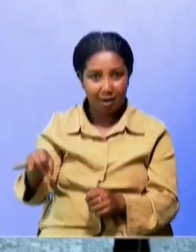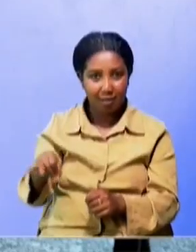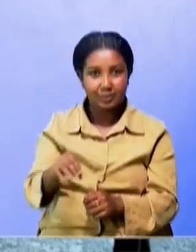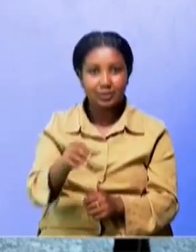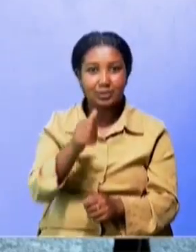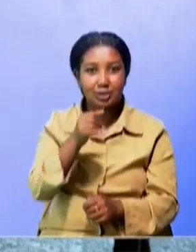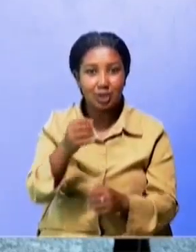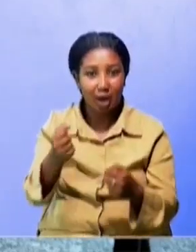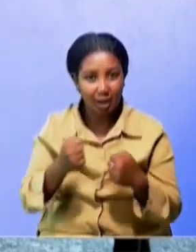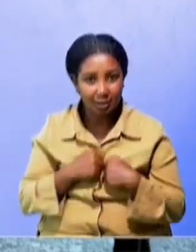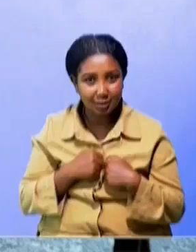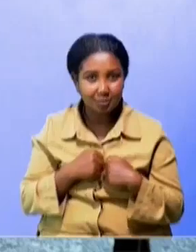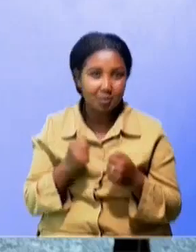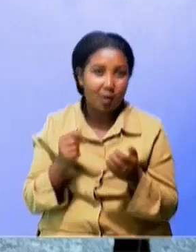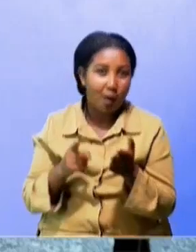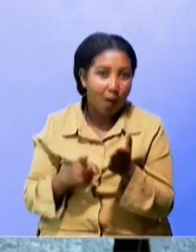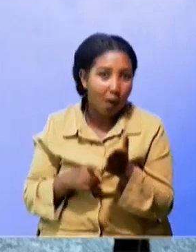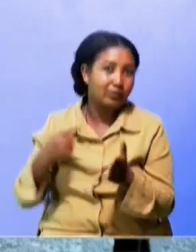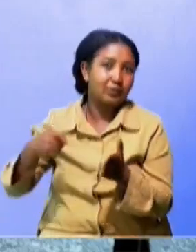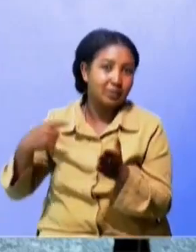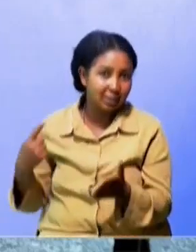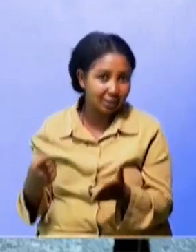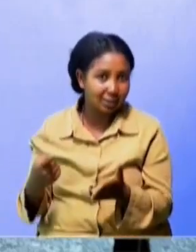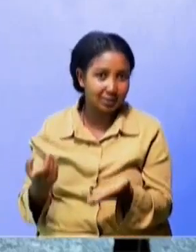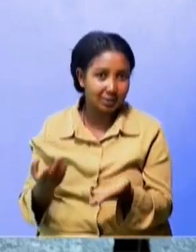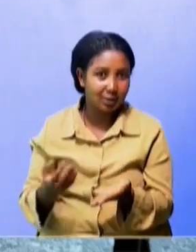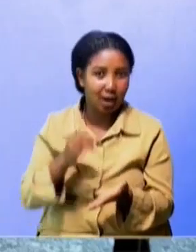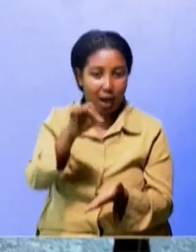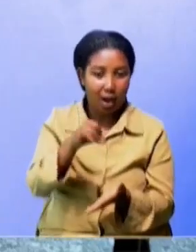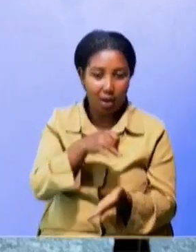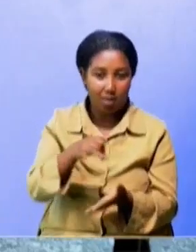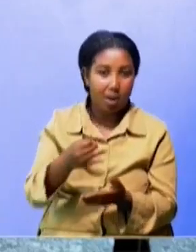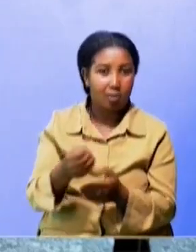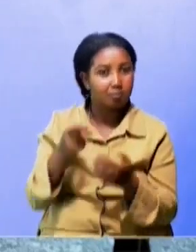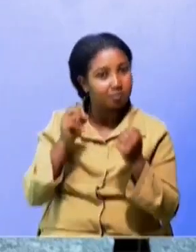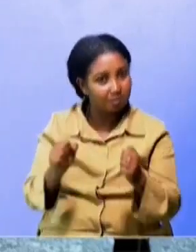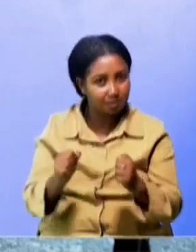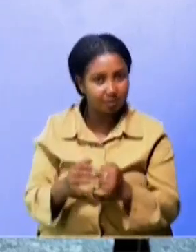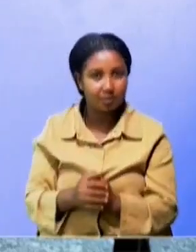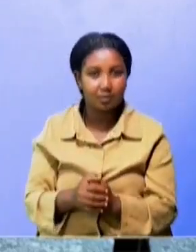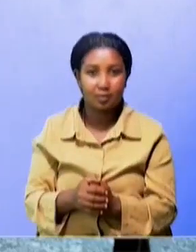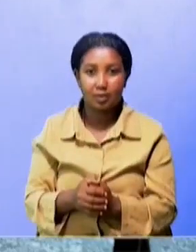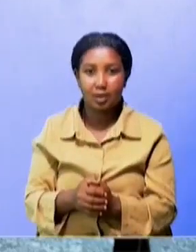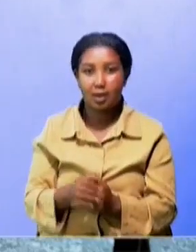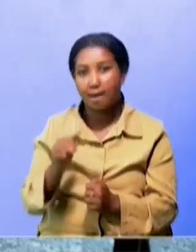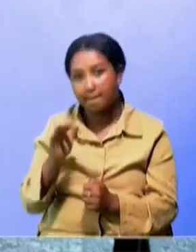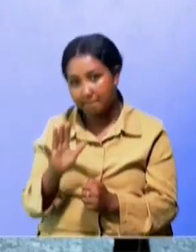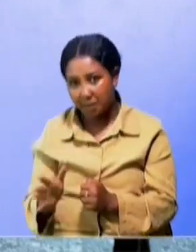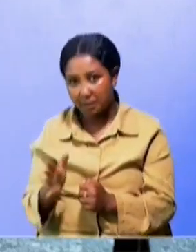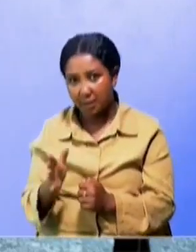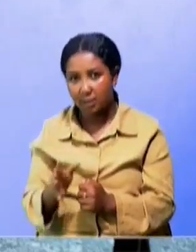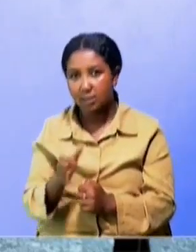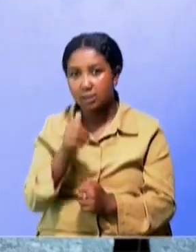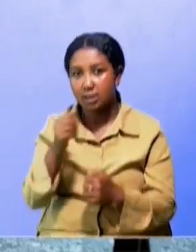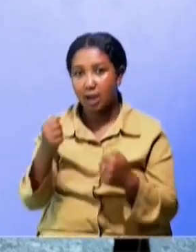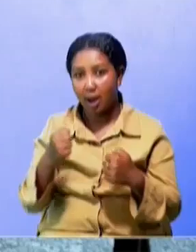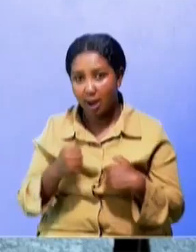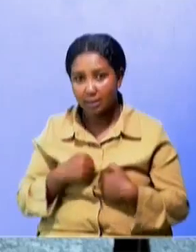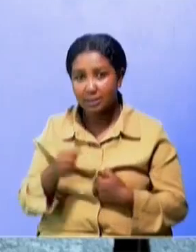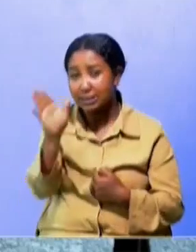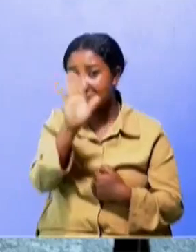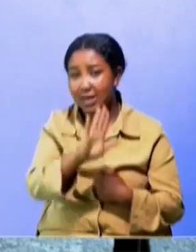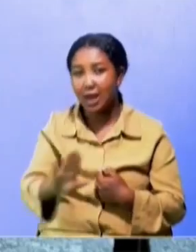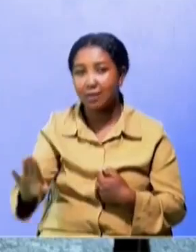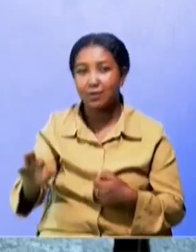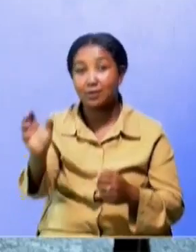She has often visited Lalibela. Are they possible or not? Maybe, right? She has